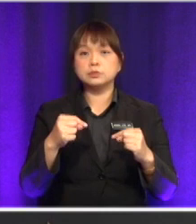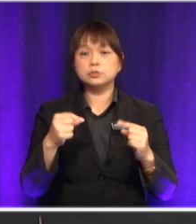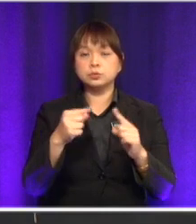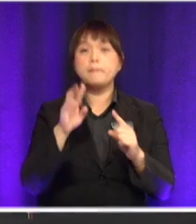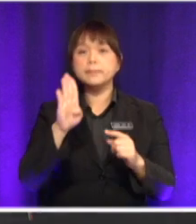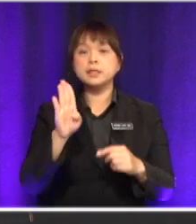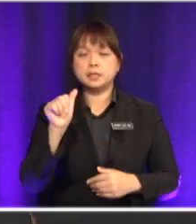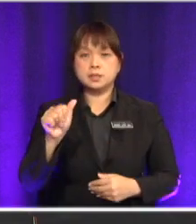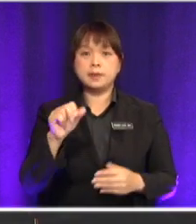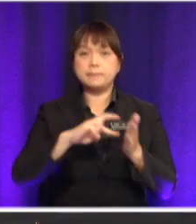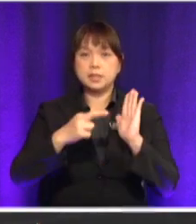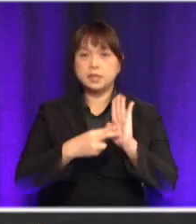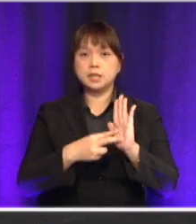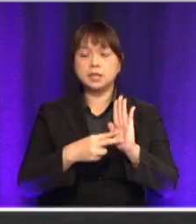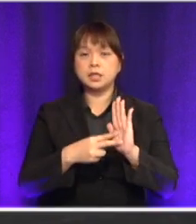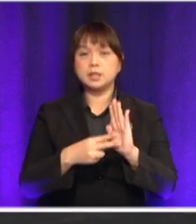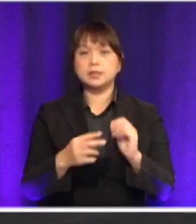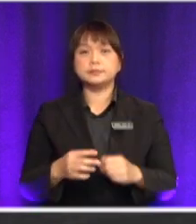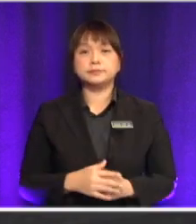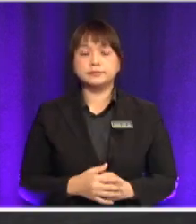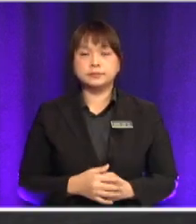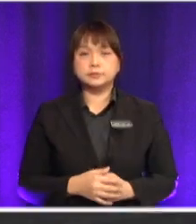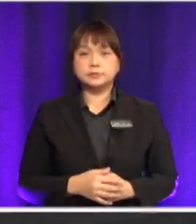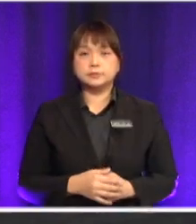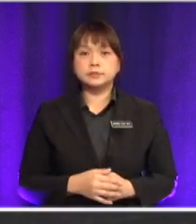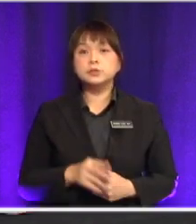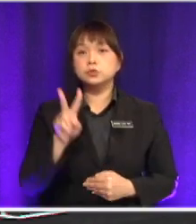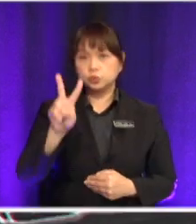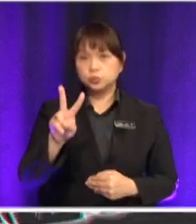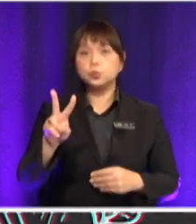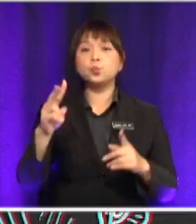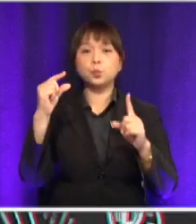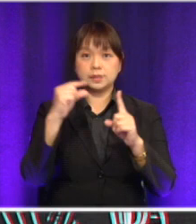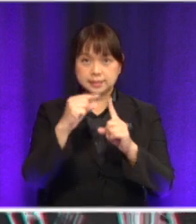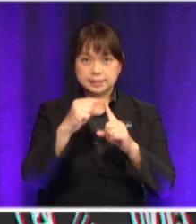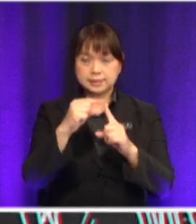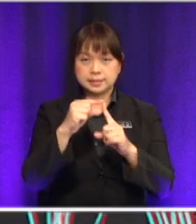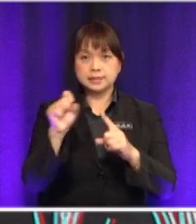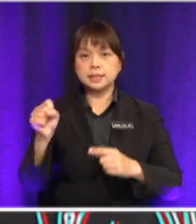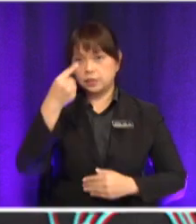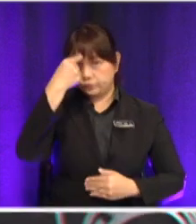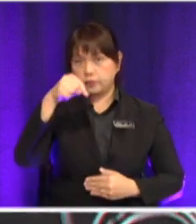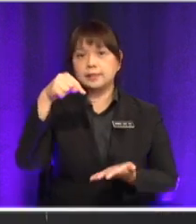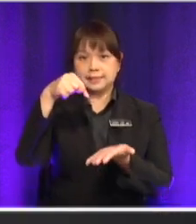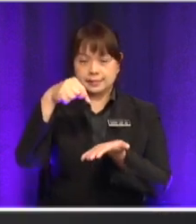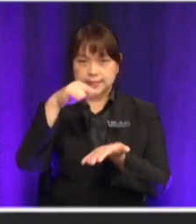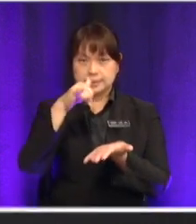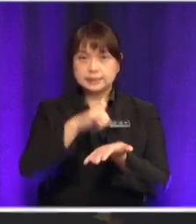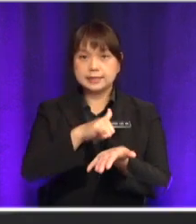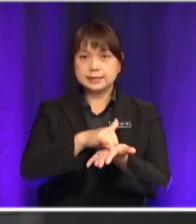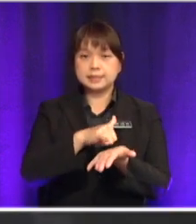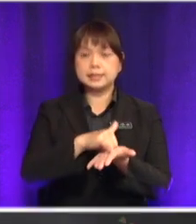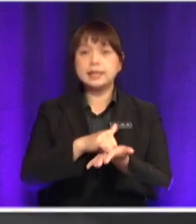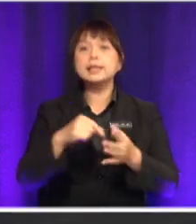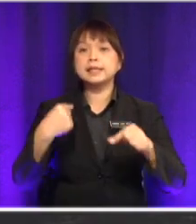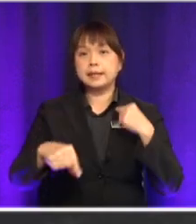phrase, which means you'll be guessing 2 words for this particular game. Okay, so I'm going to write out